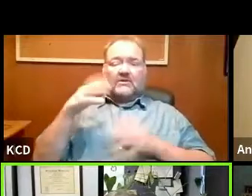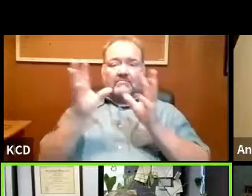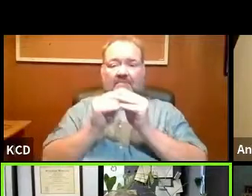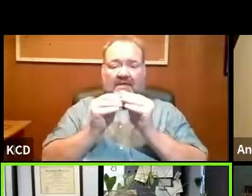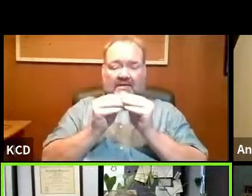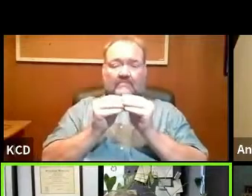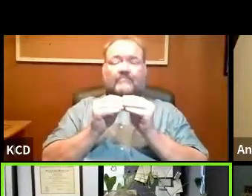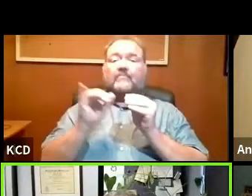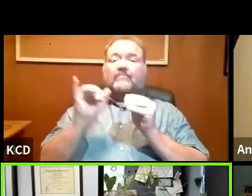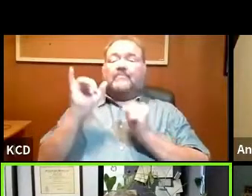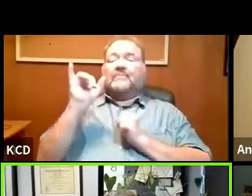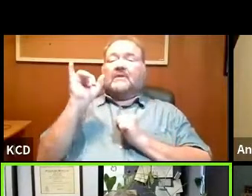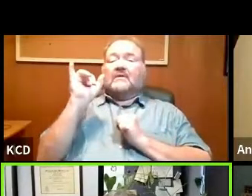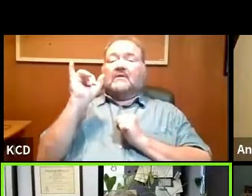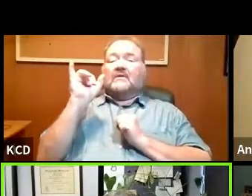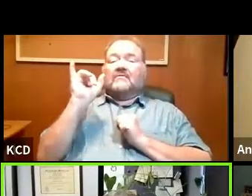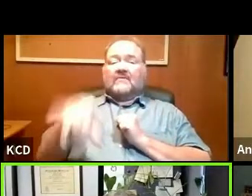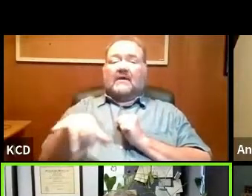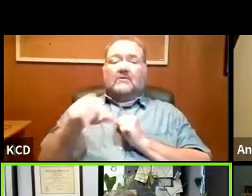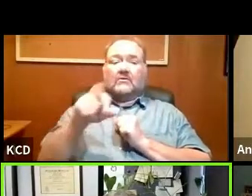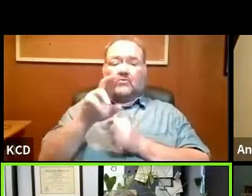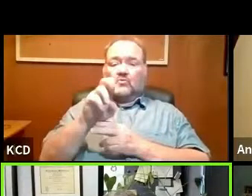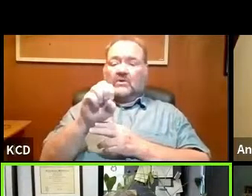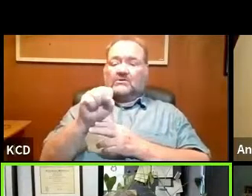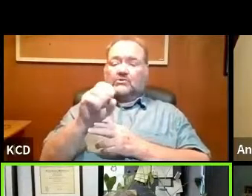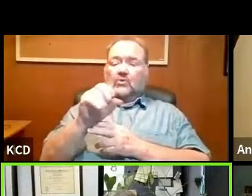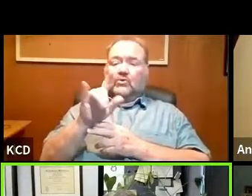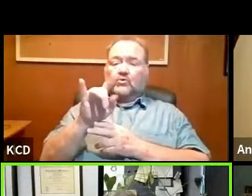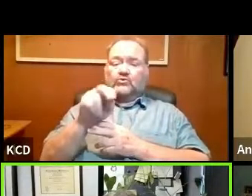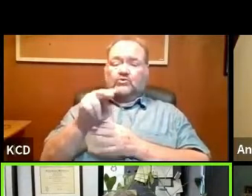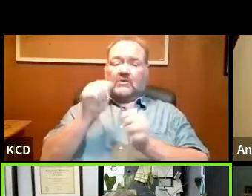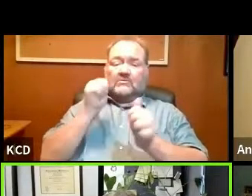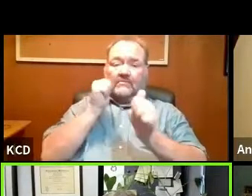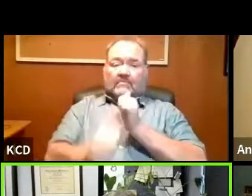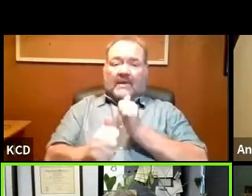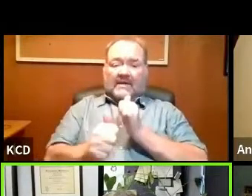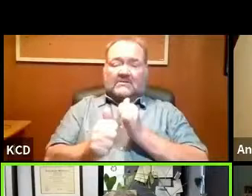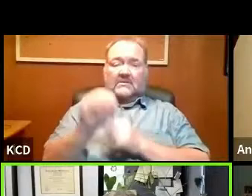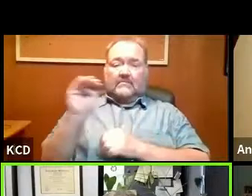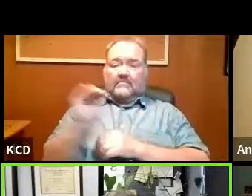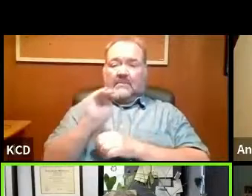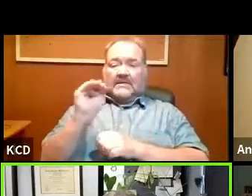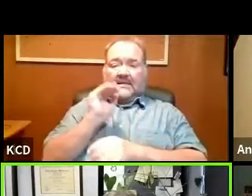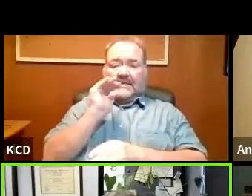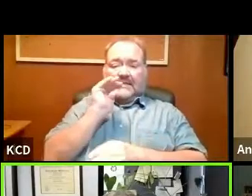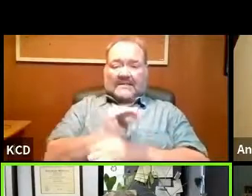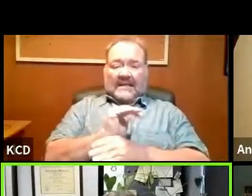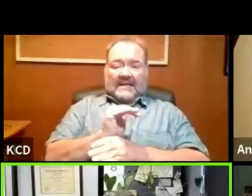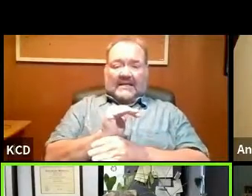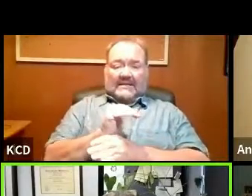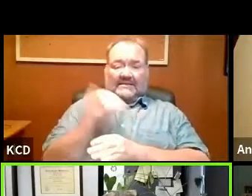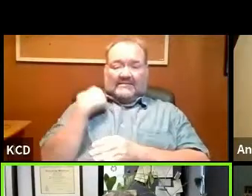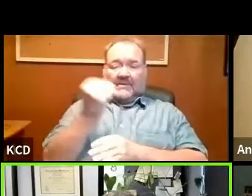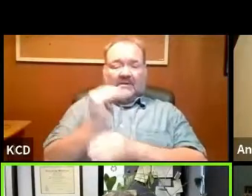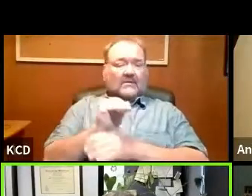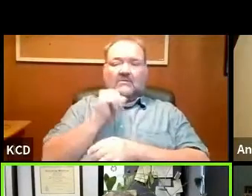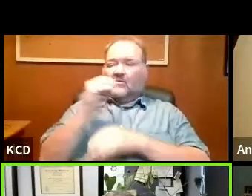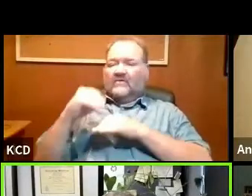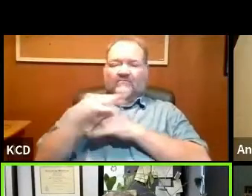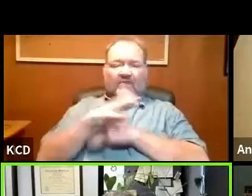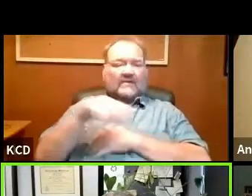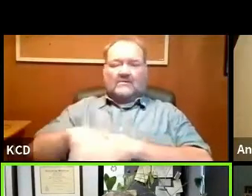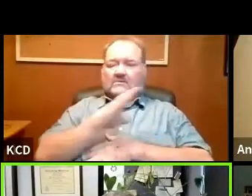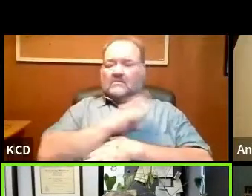that the resolution that was passed Monday night does not affect this board in any